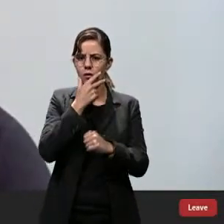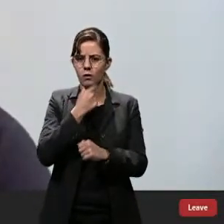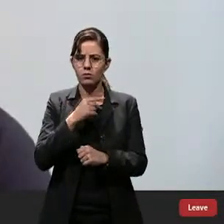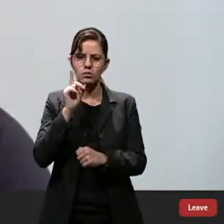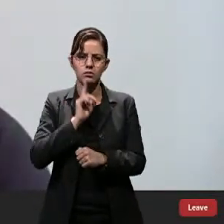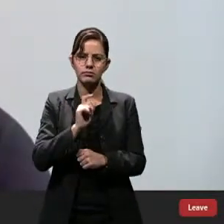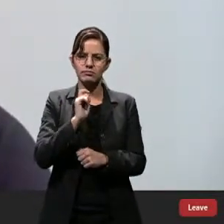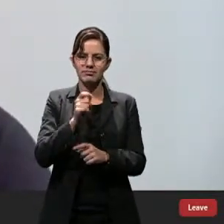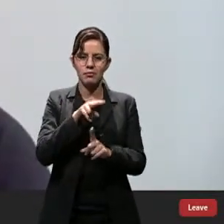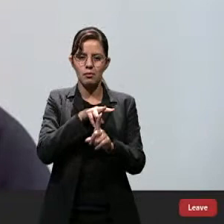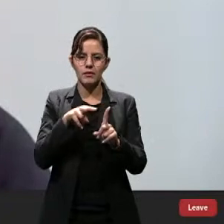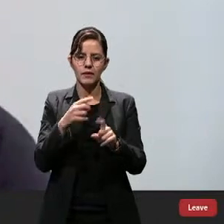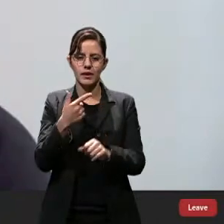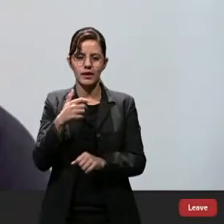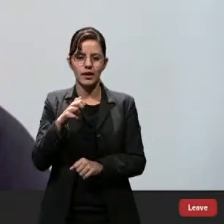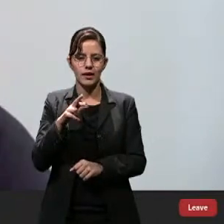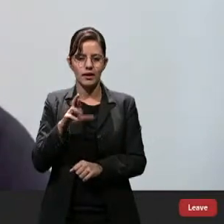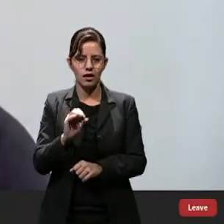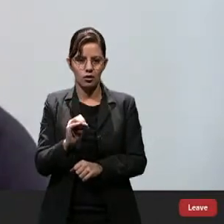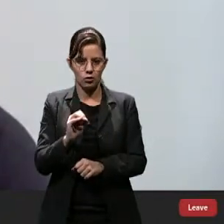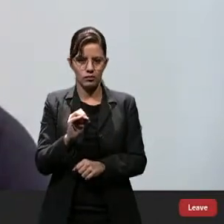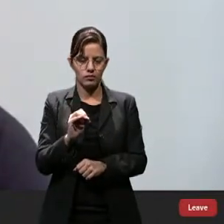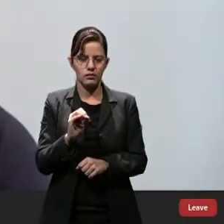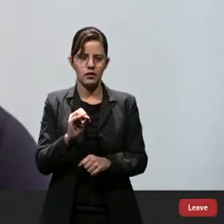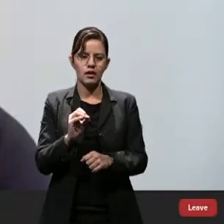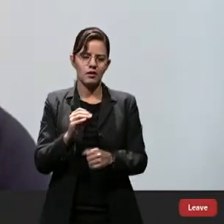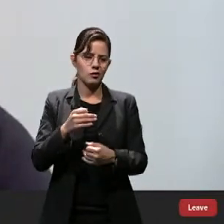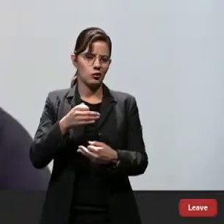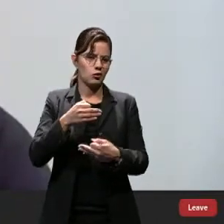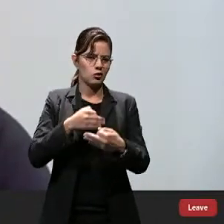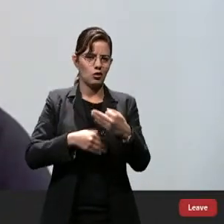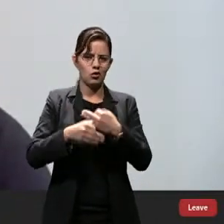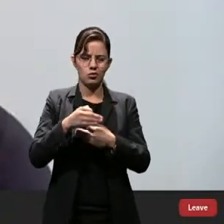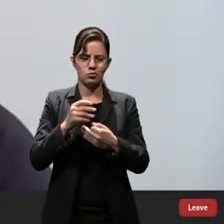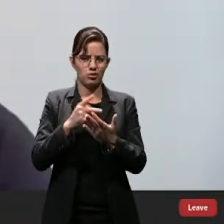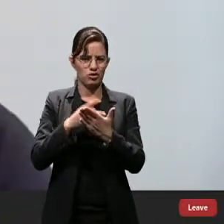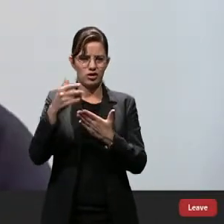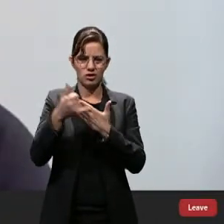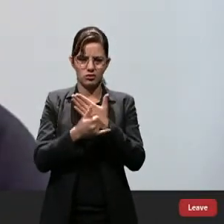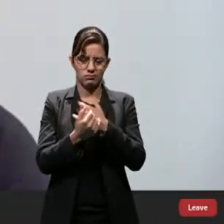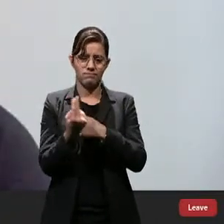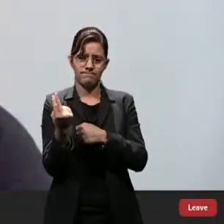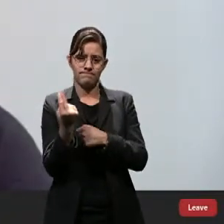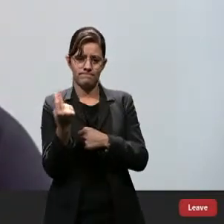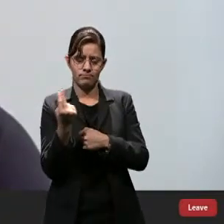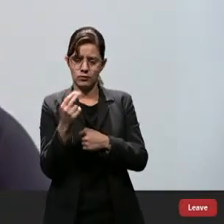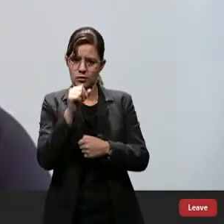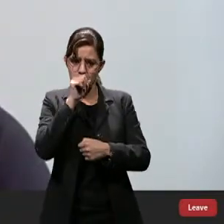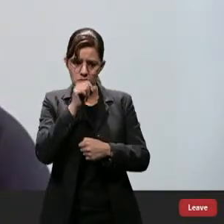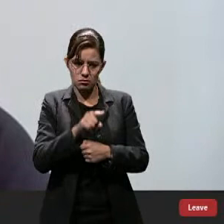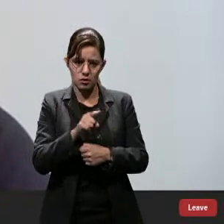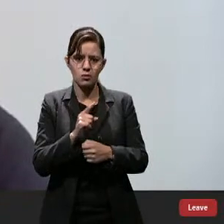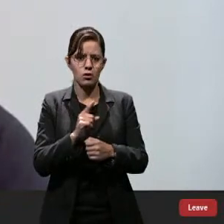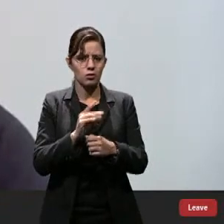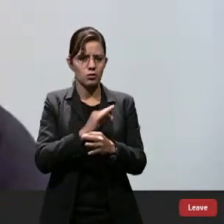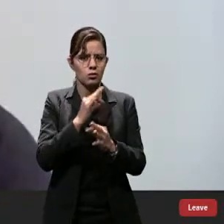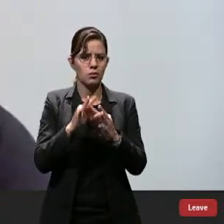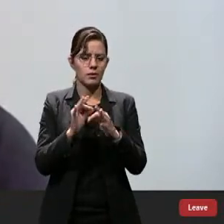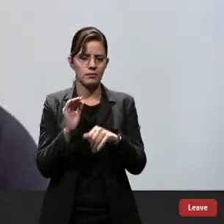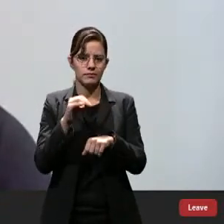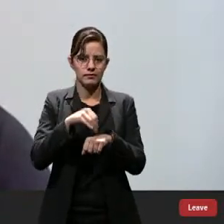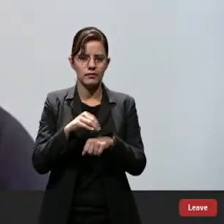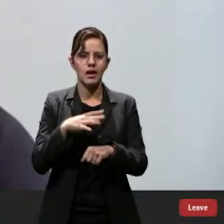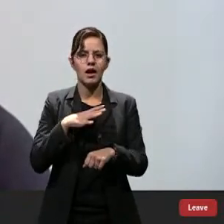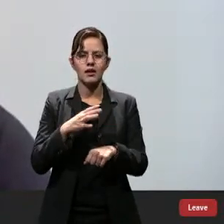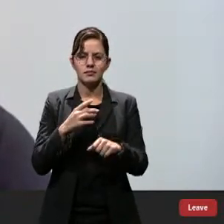an integration of women in all projects and policies in the organization. The member states